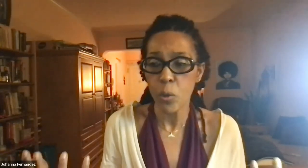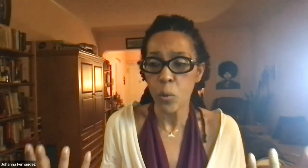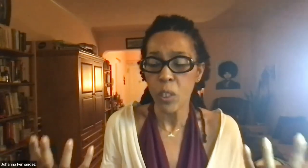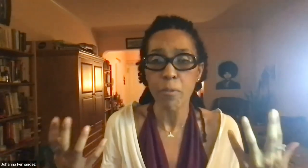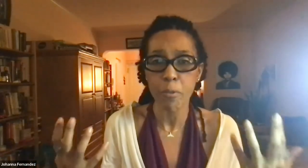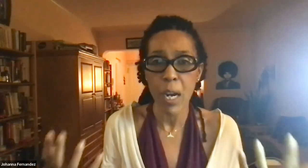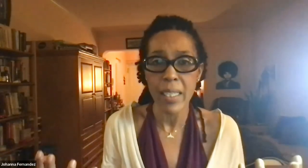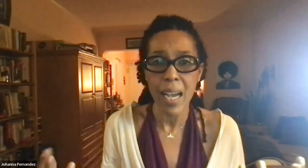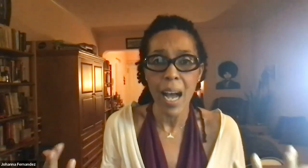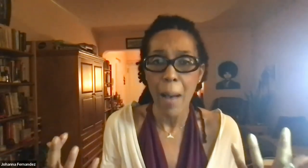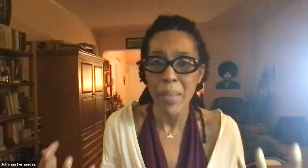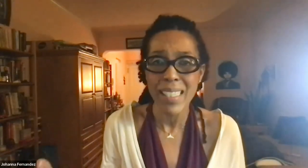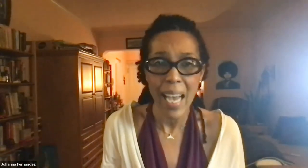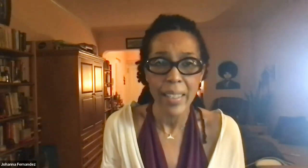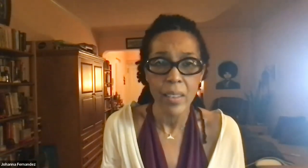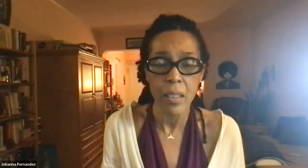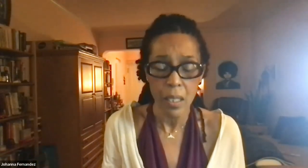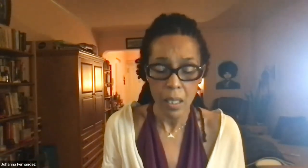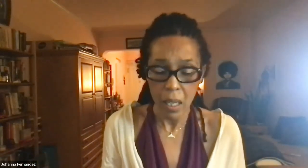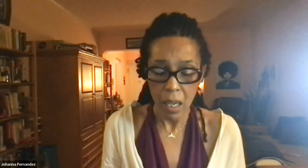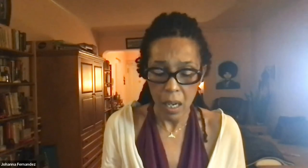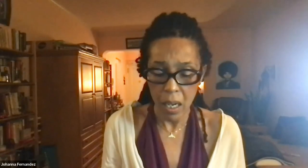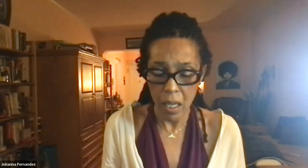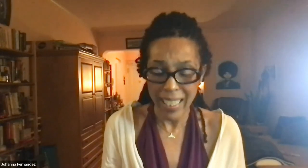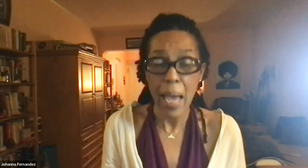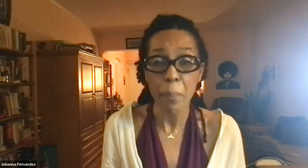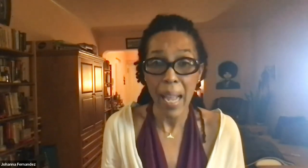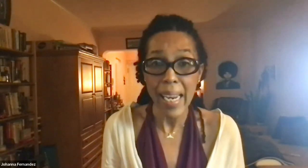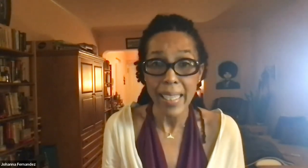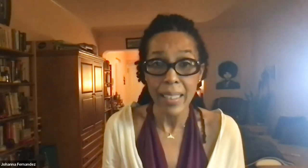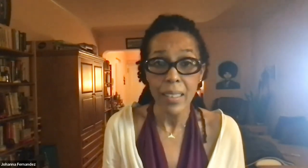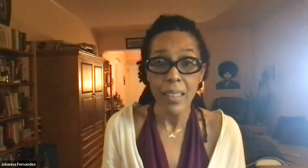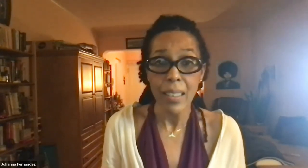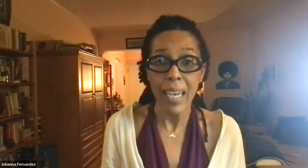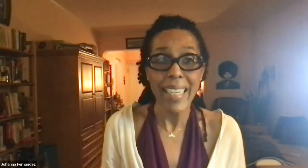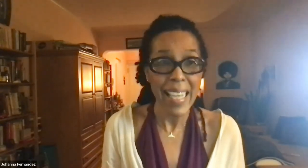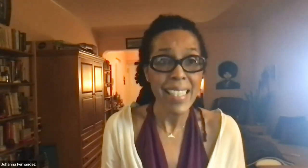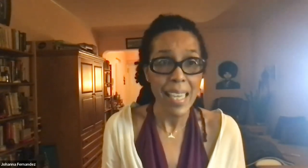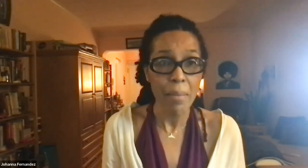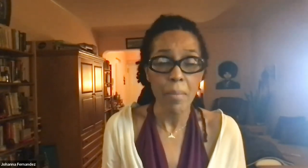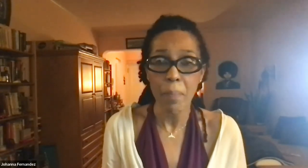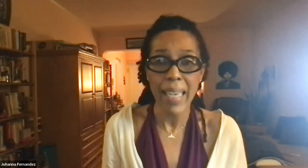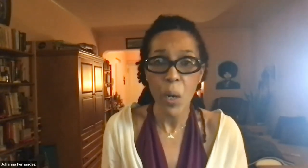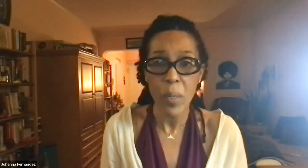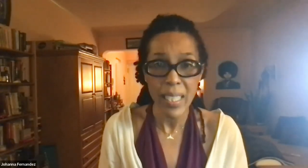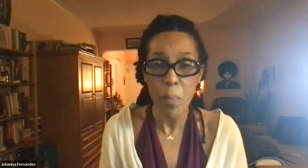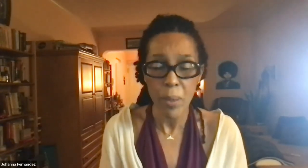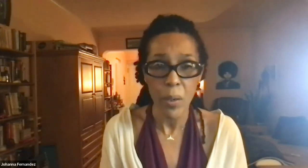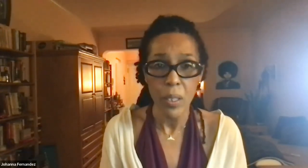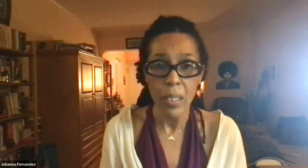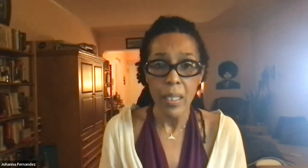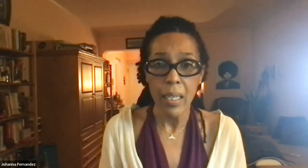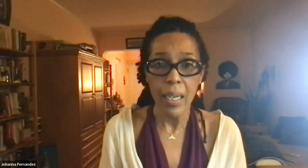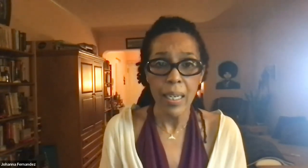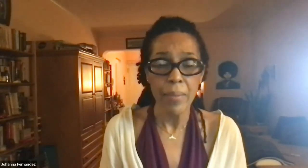had to confront a homicidal campaign against them by